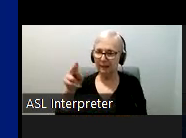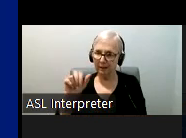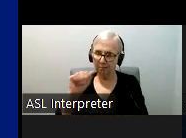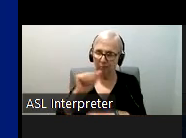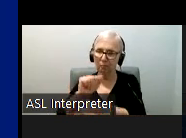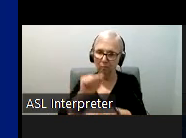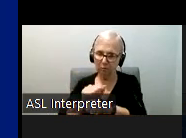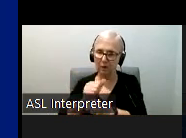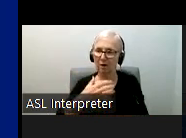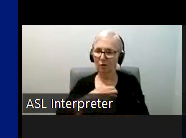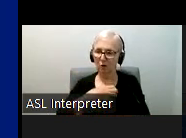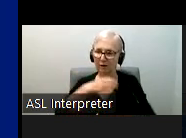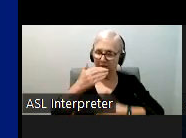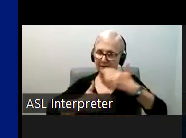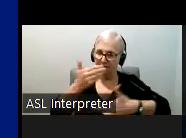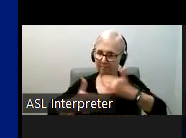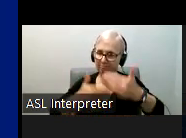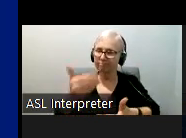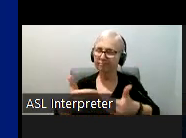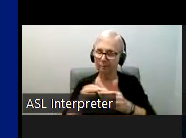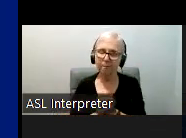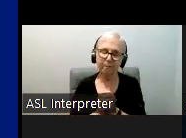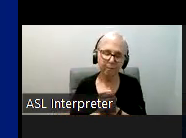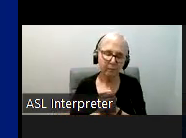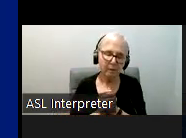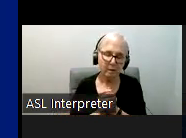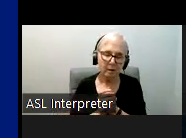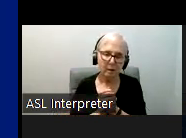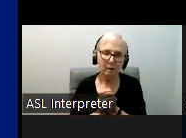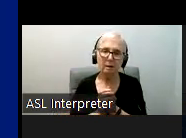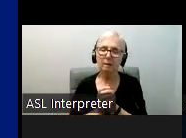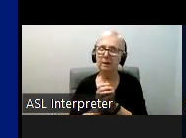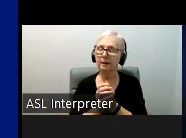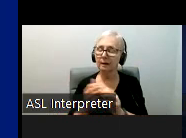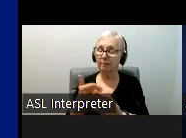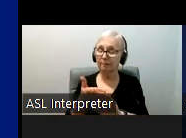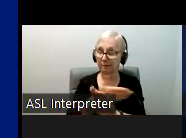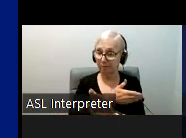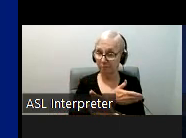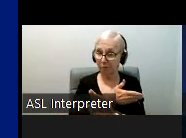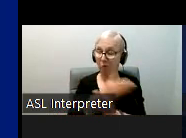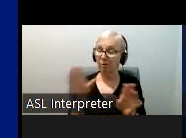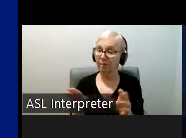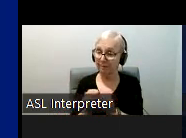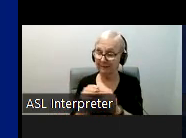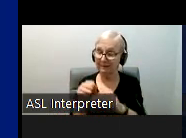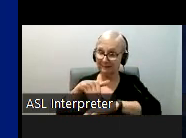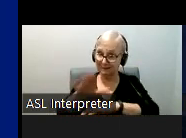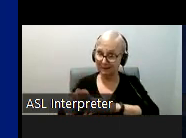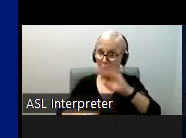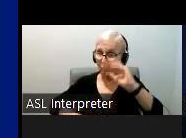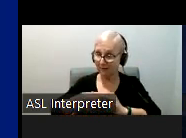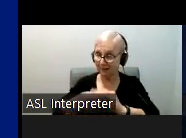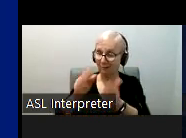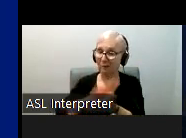the grievance system. As we already mentioned in advance of this meeting, I had prepared a summary document and video for